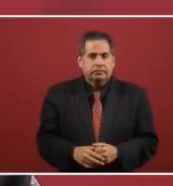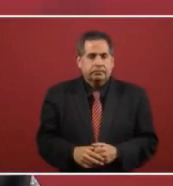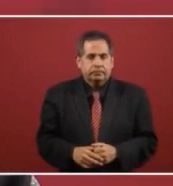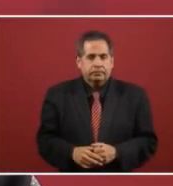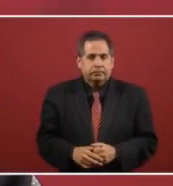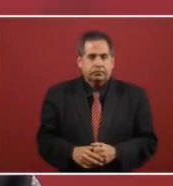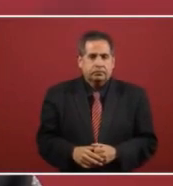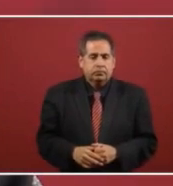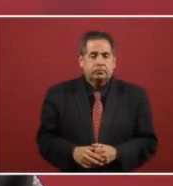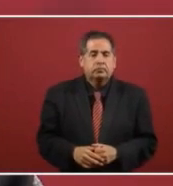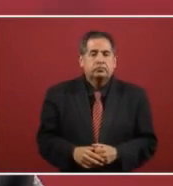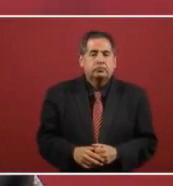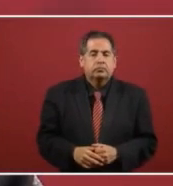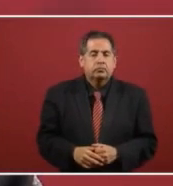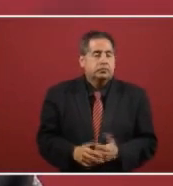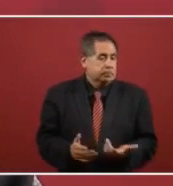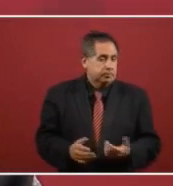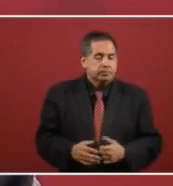or health.